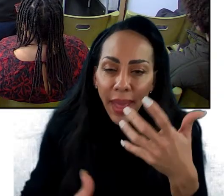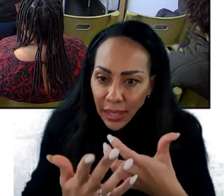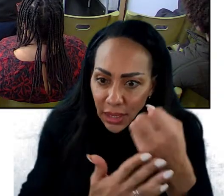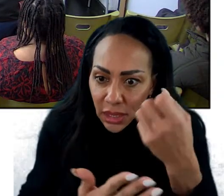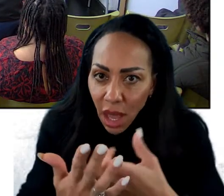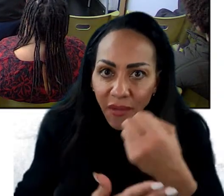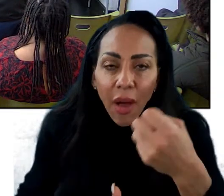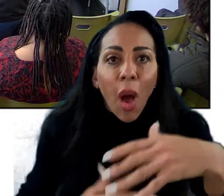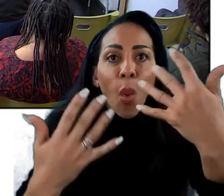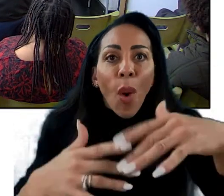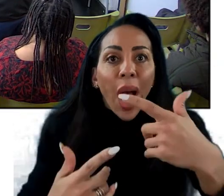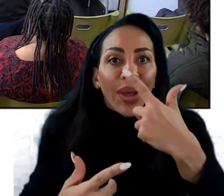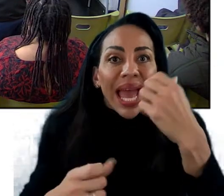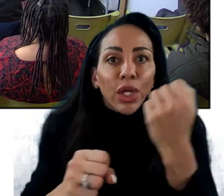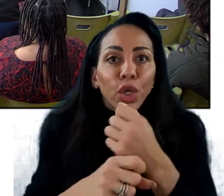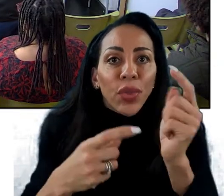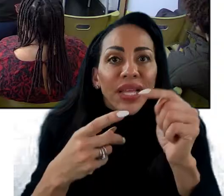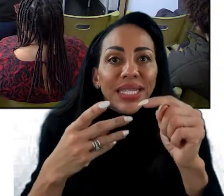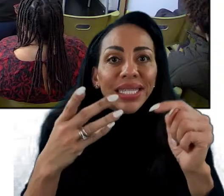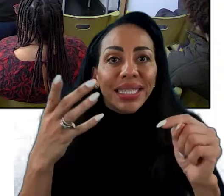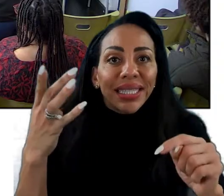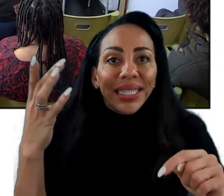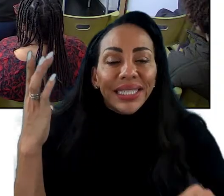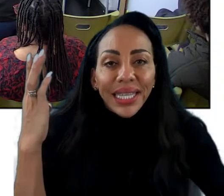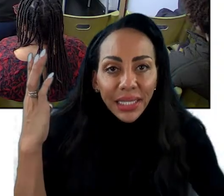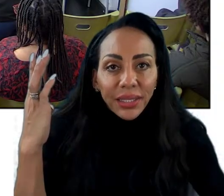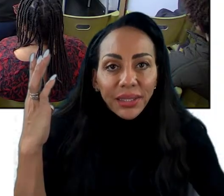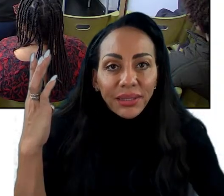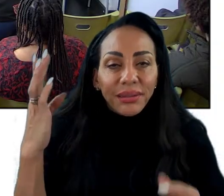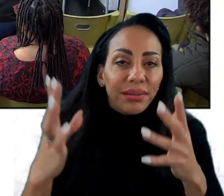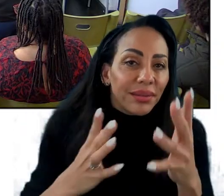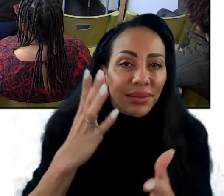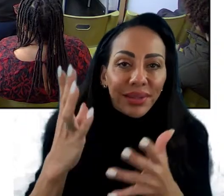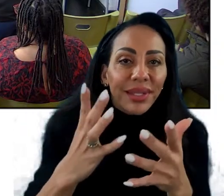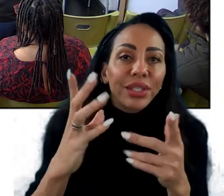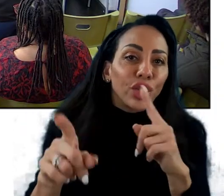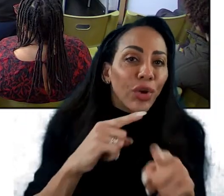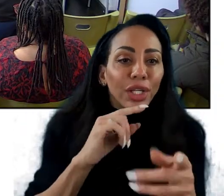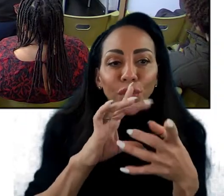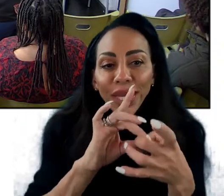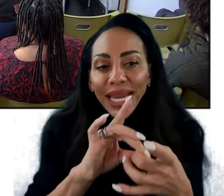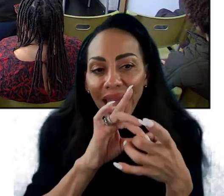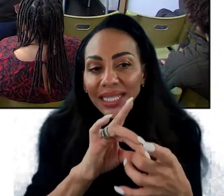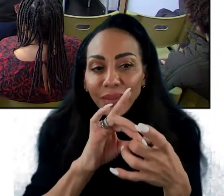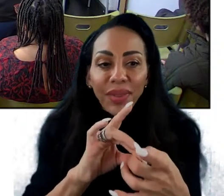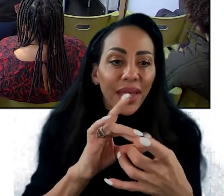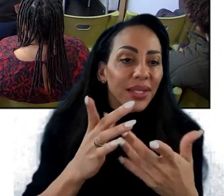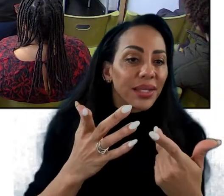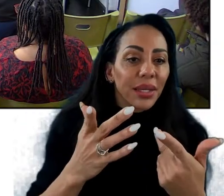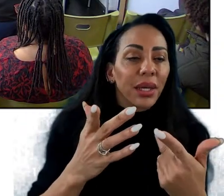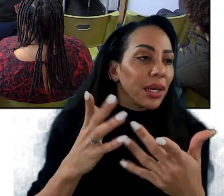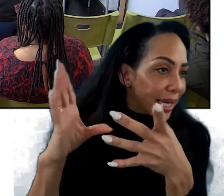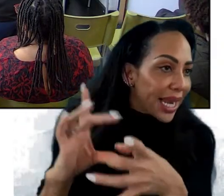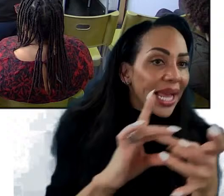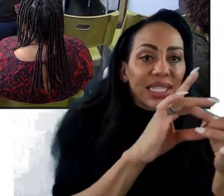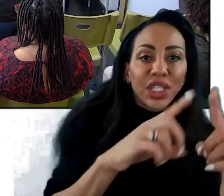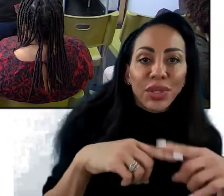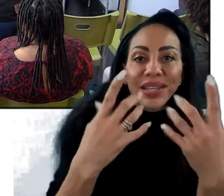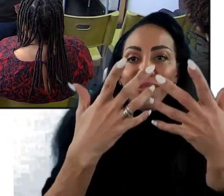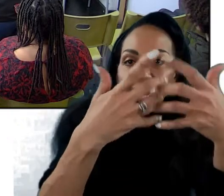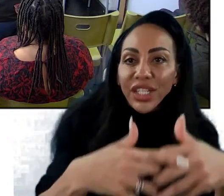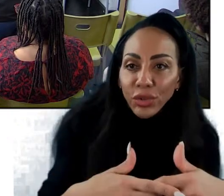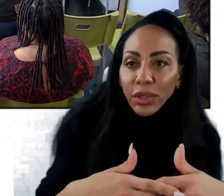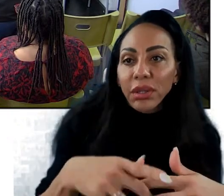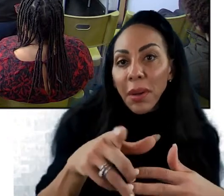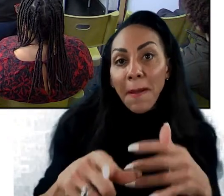into trying to make music with other things and connecting it and seeing what it can do with other instruments, and maybe it can be that